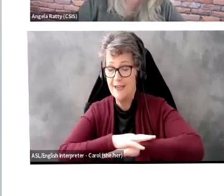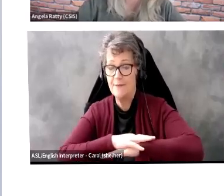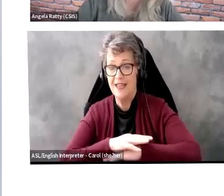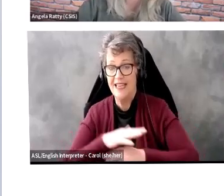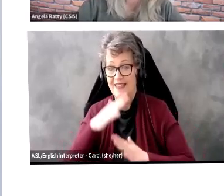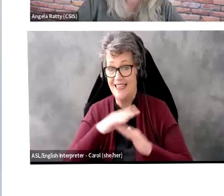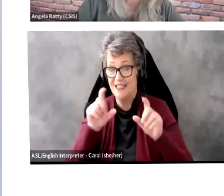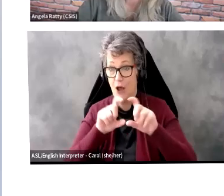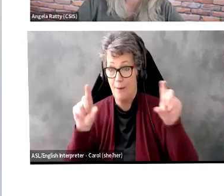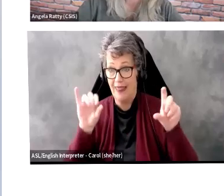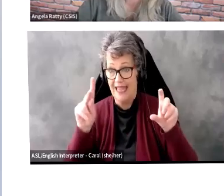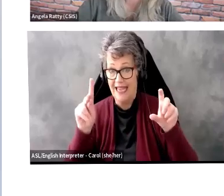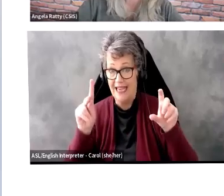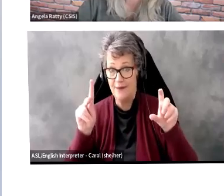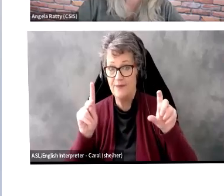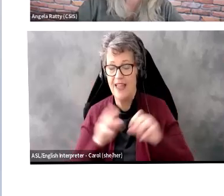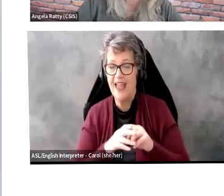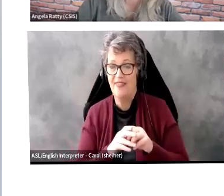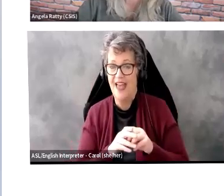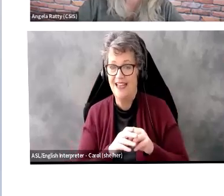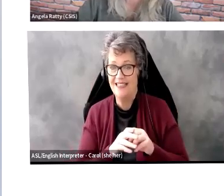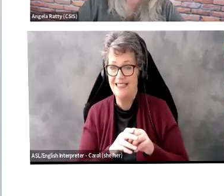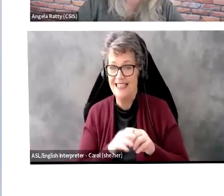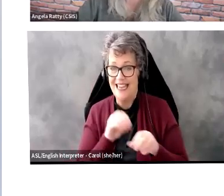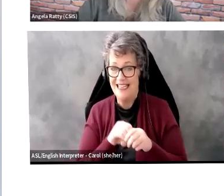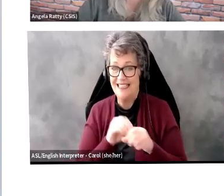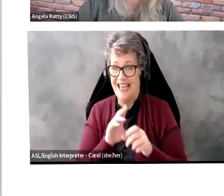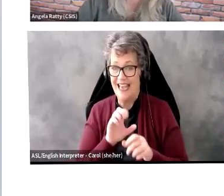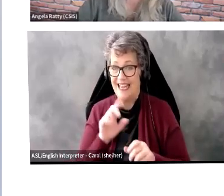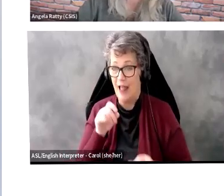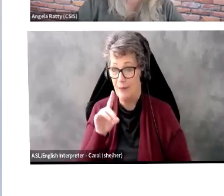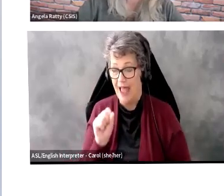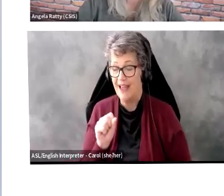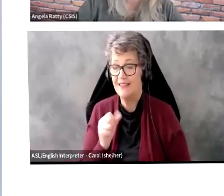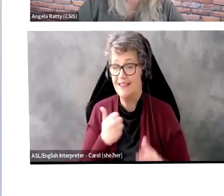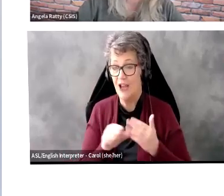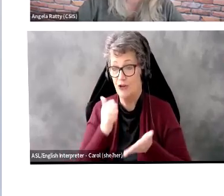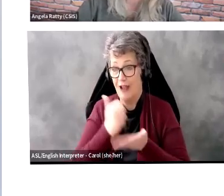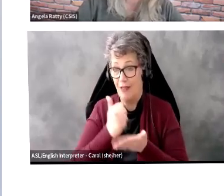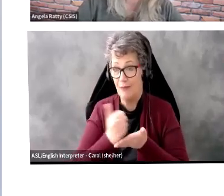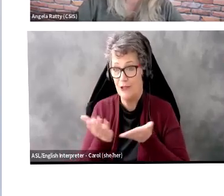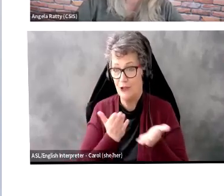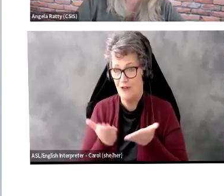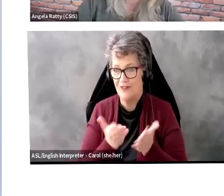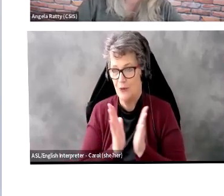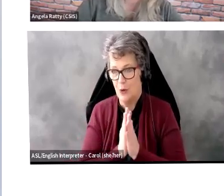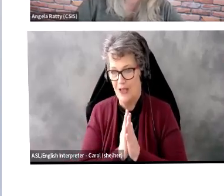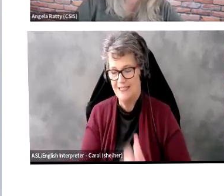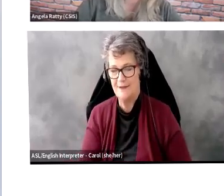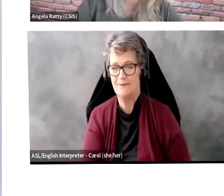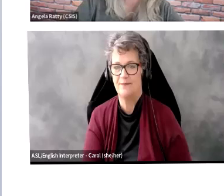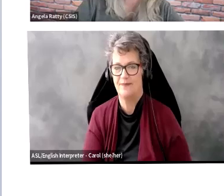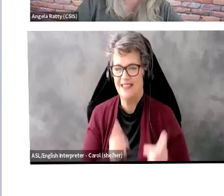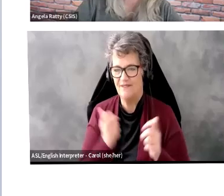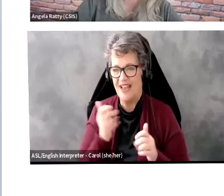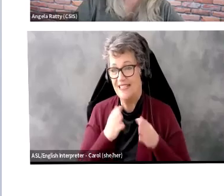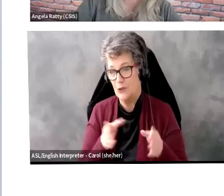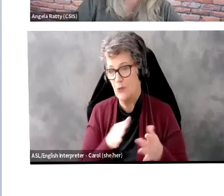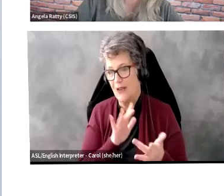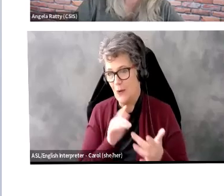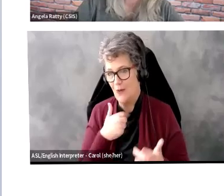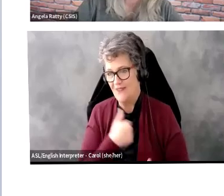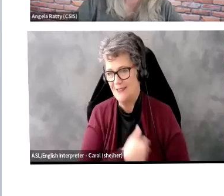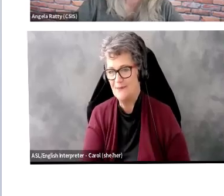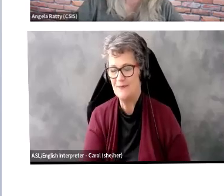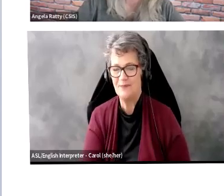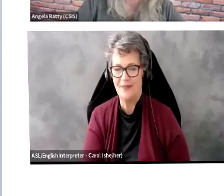that top link, and that's accessible inside of CALPADS under Help Service Request. That's the fastest way to get a hold of